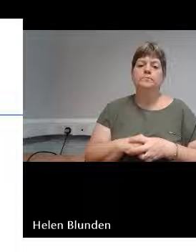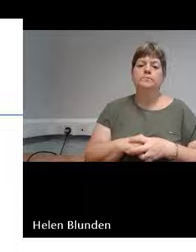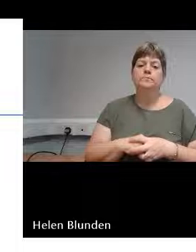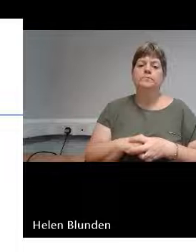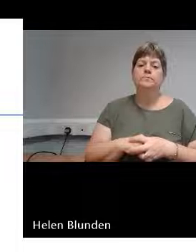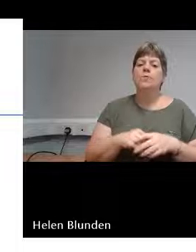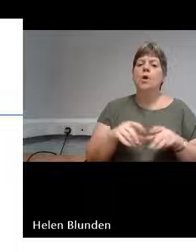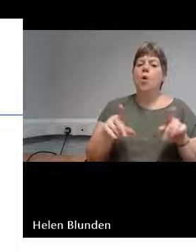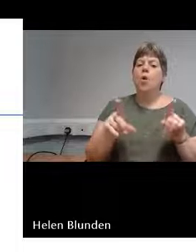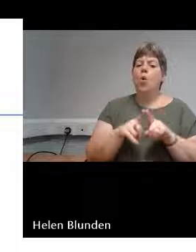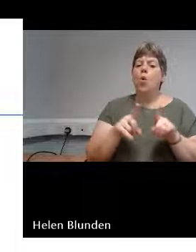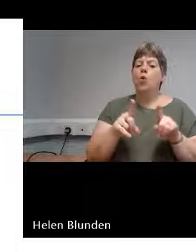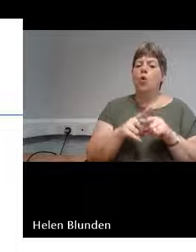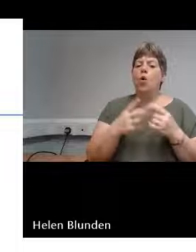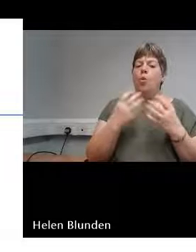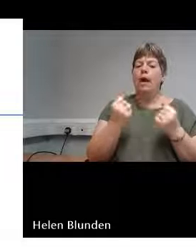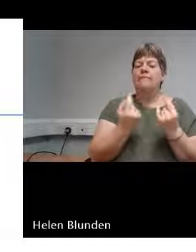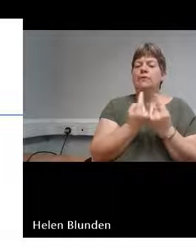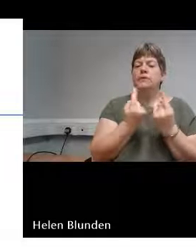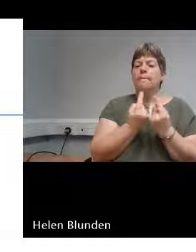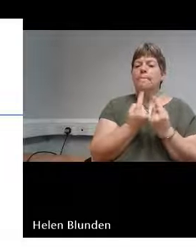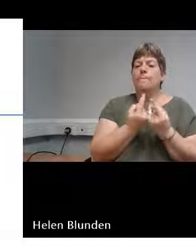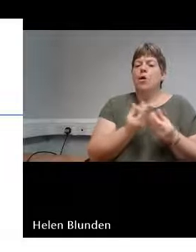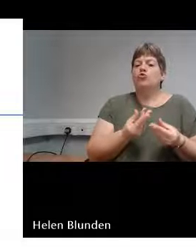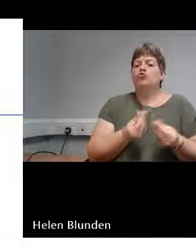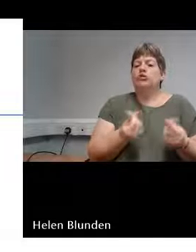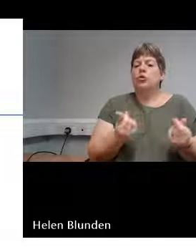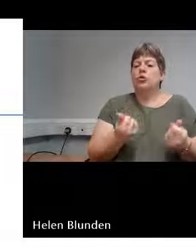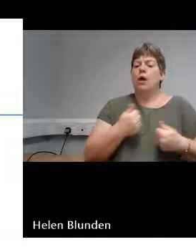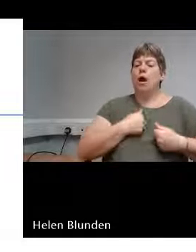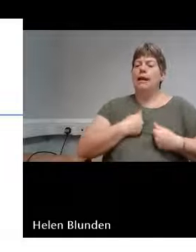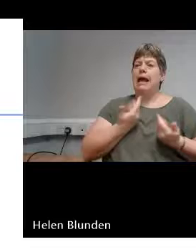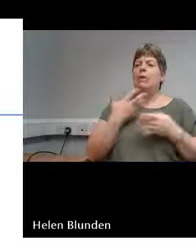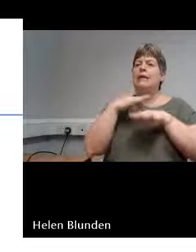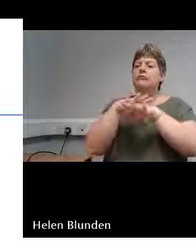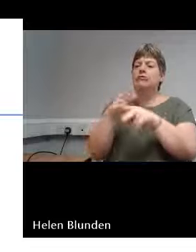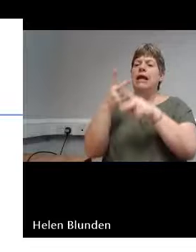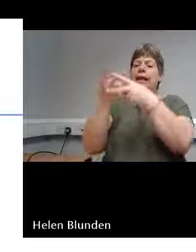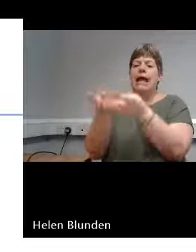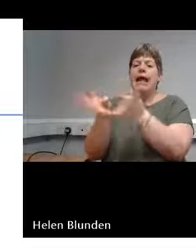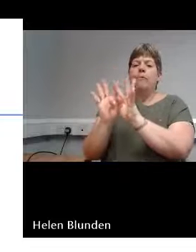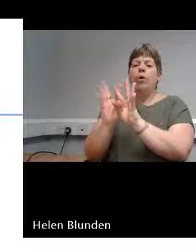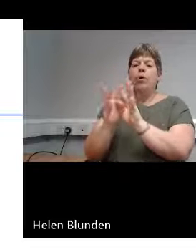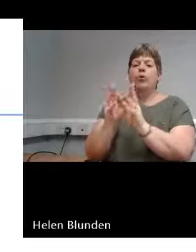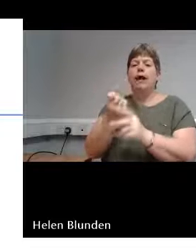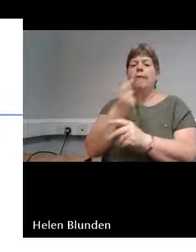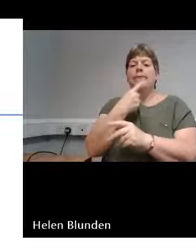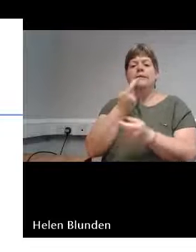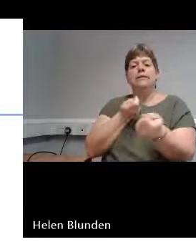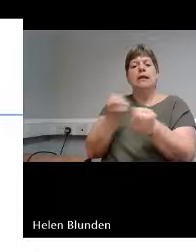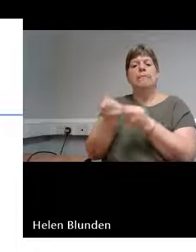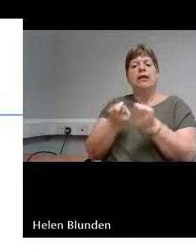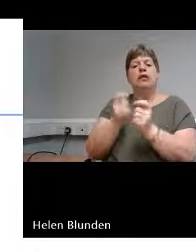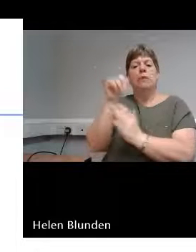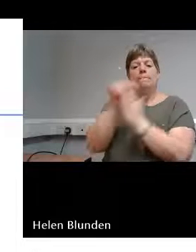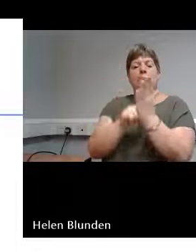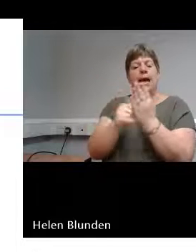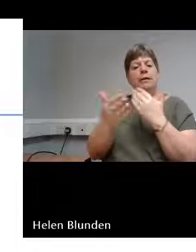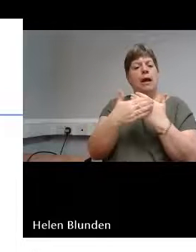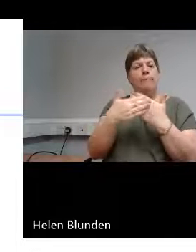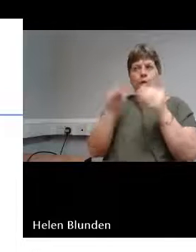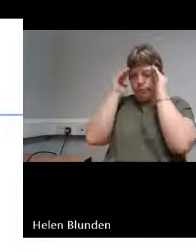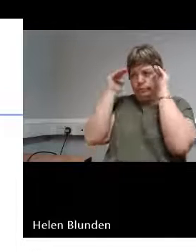We've also got some resources on our Integrated Care Board Medicines Management page. Again, these are more